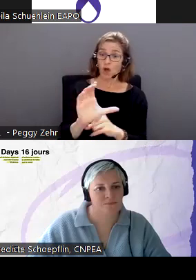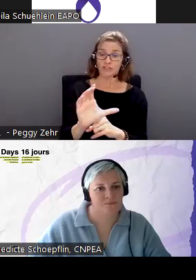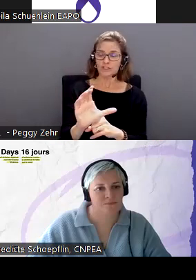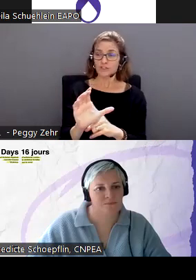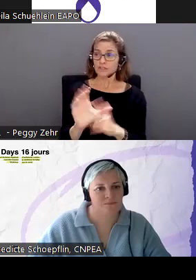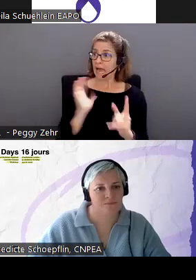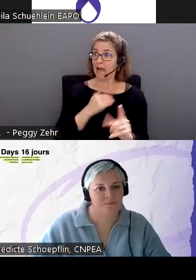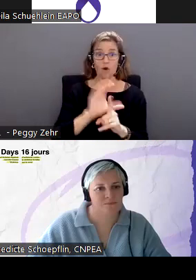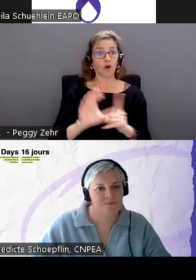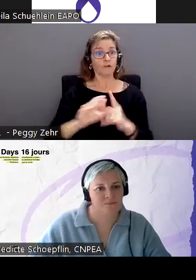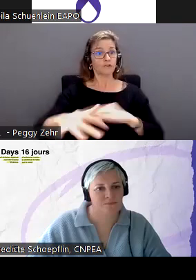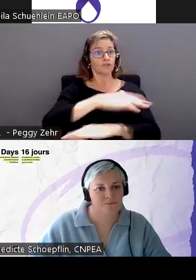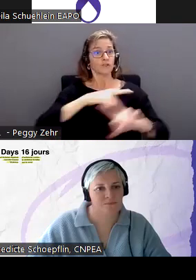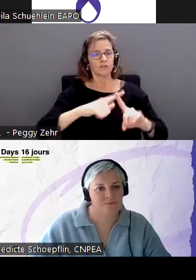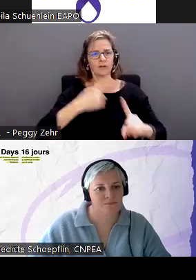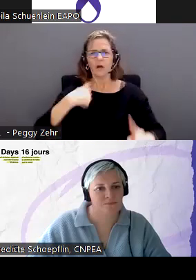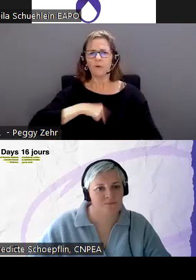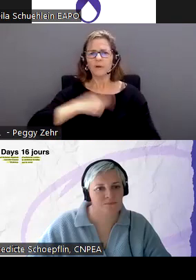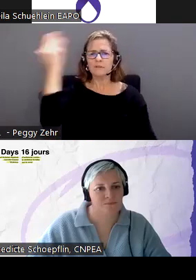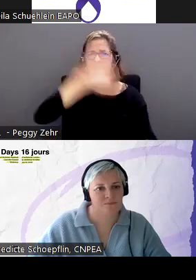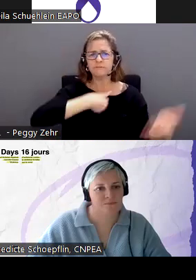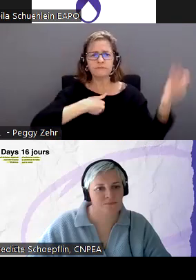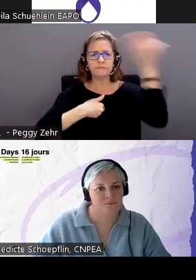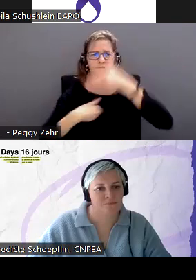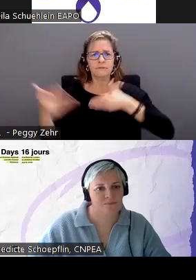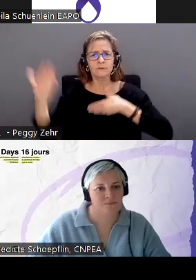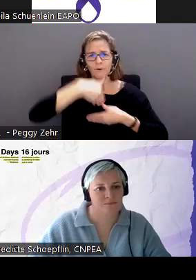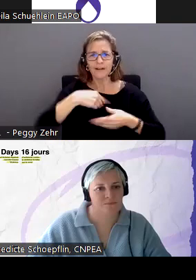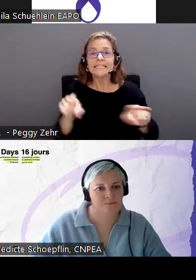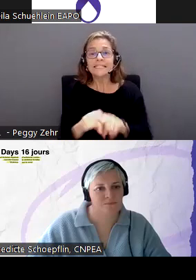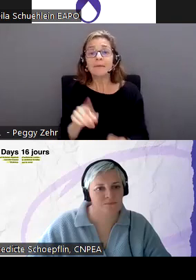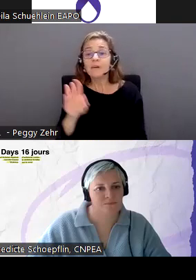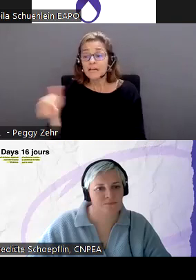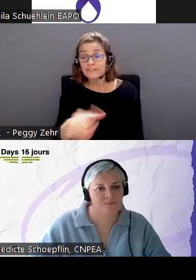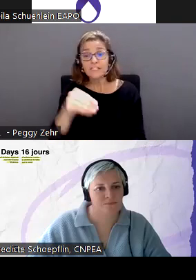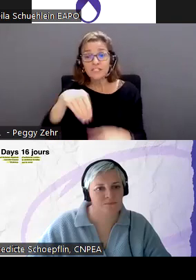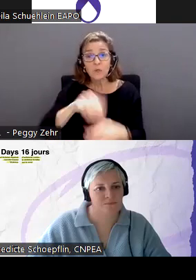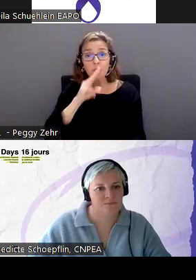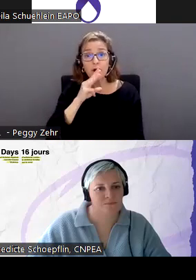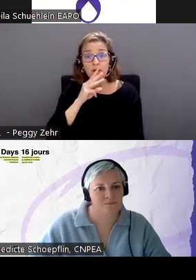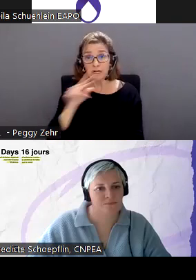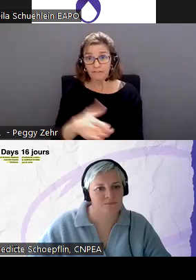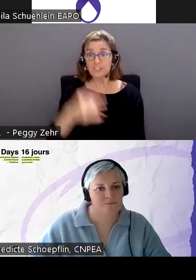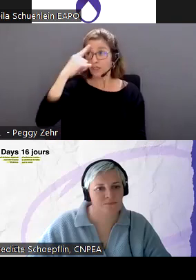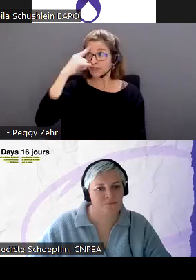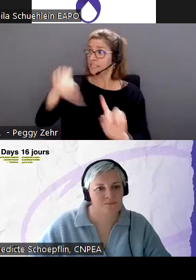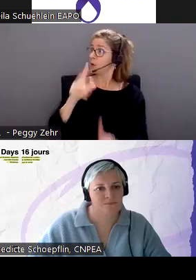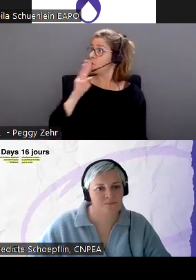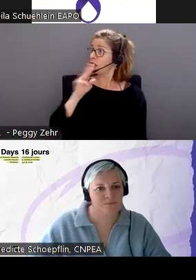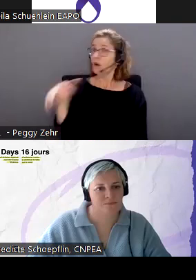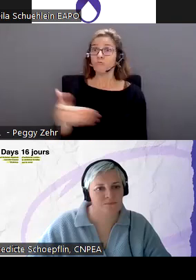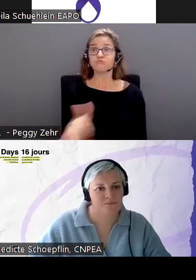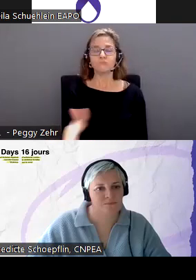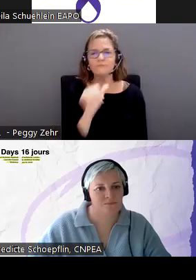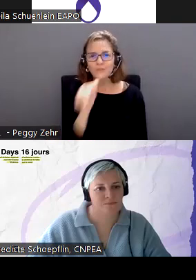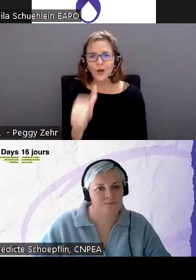hard to see the things that's just part of our everyday normal. And it's hard to see the places in